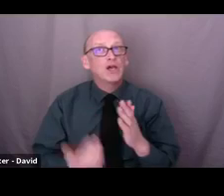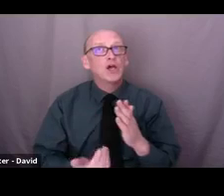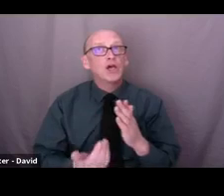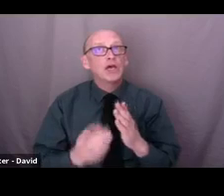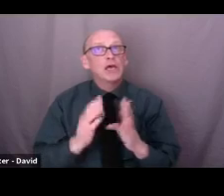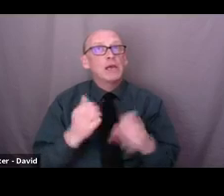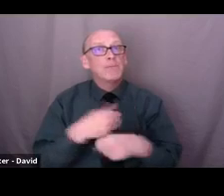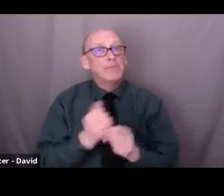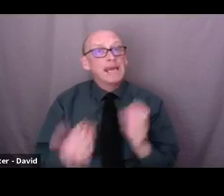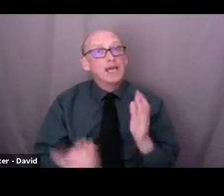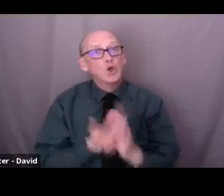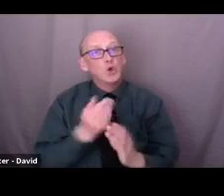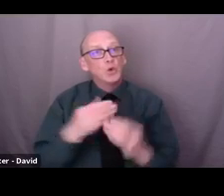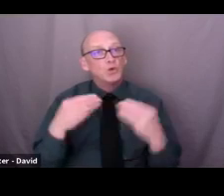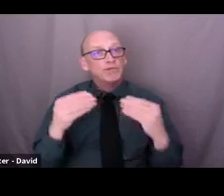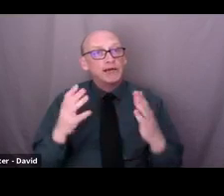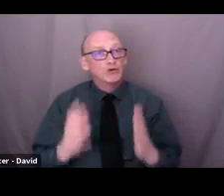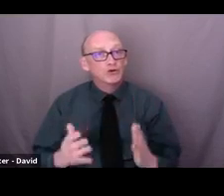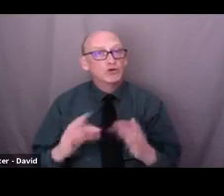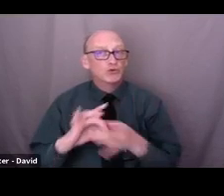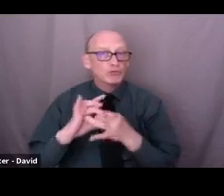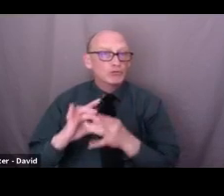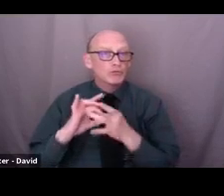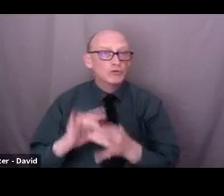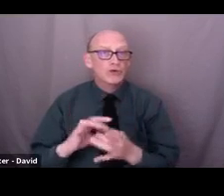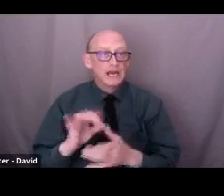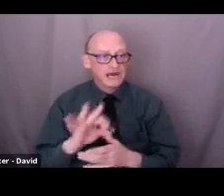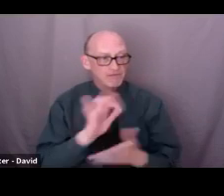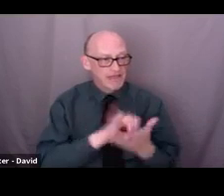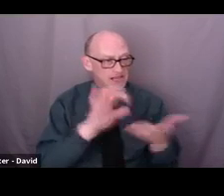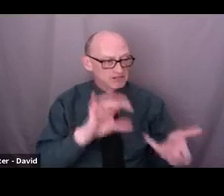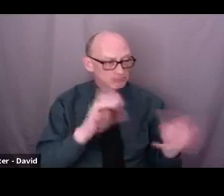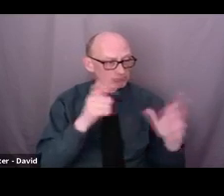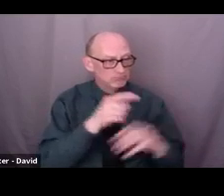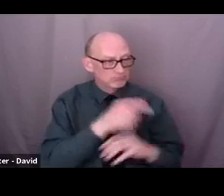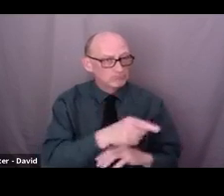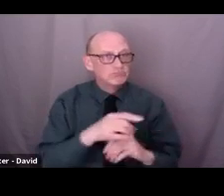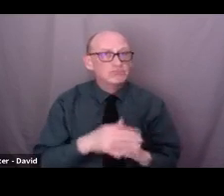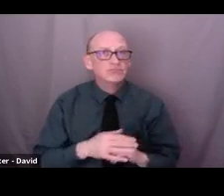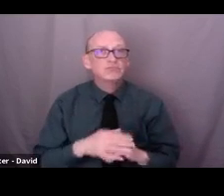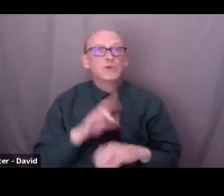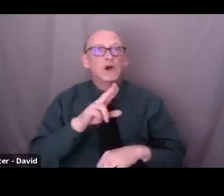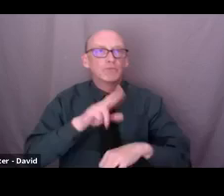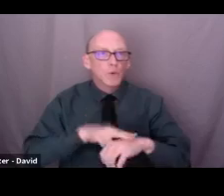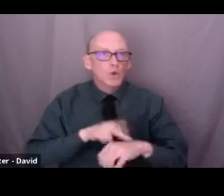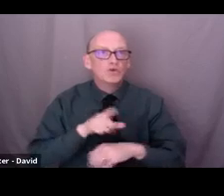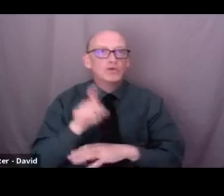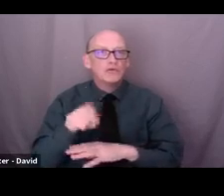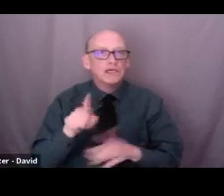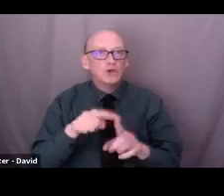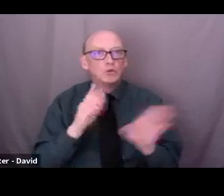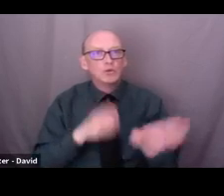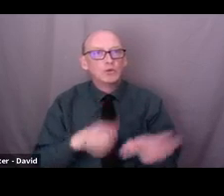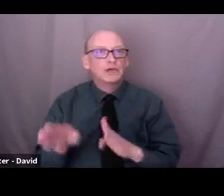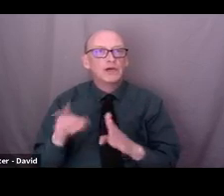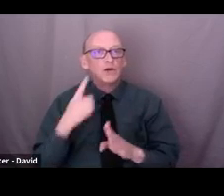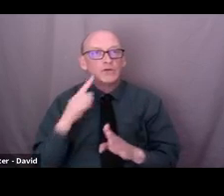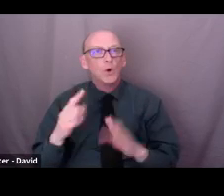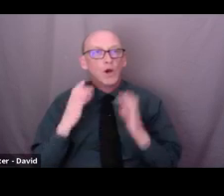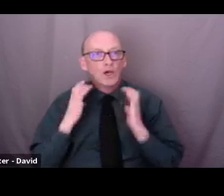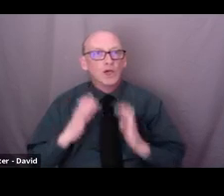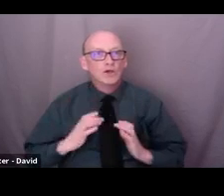relationships if the supply chain for what you need has been disrupted. And of course, you'll need to prepare for customer and